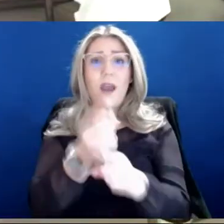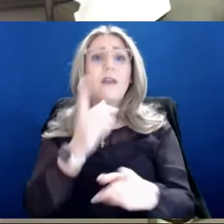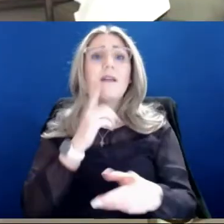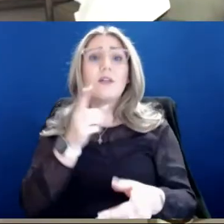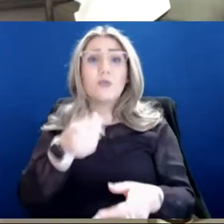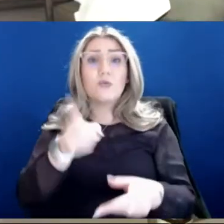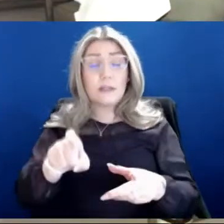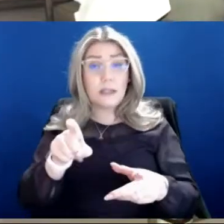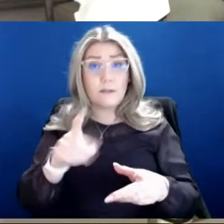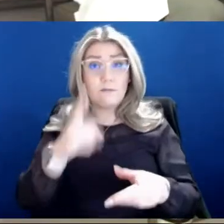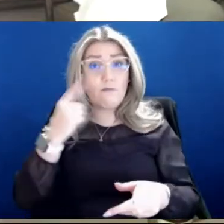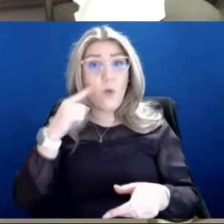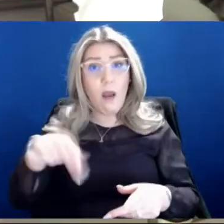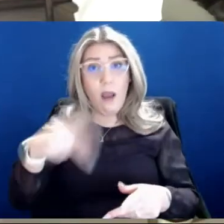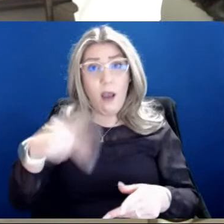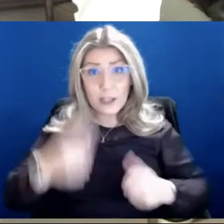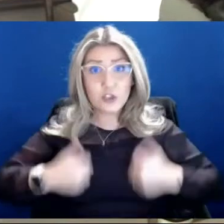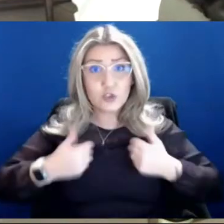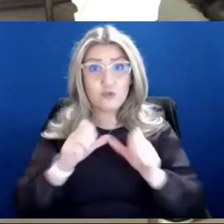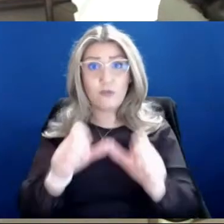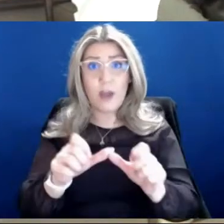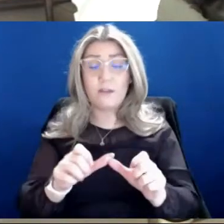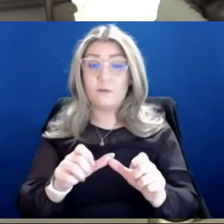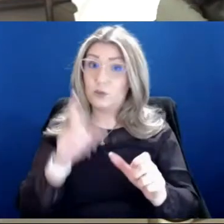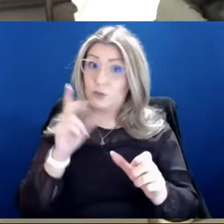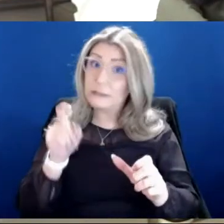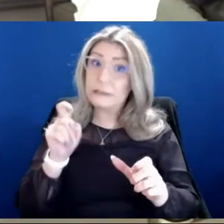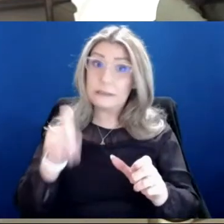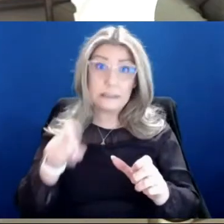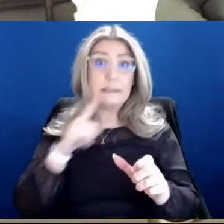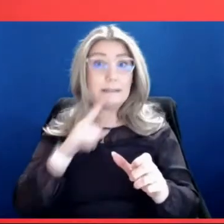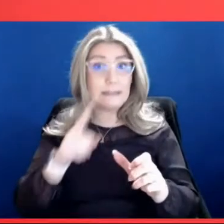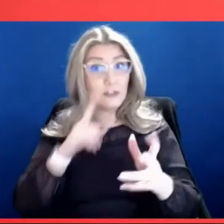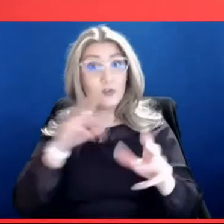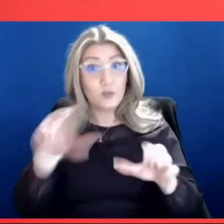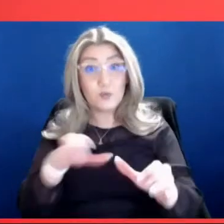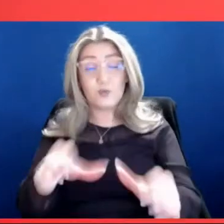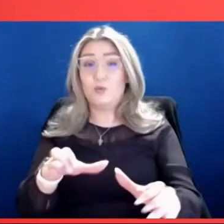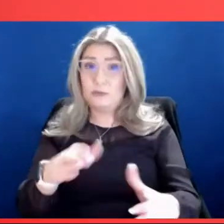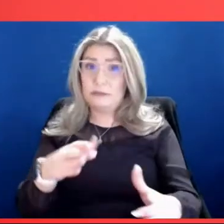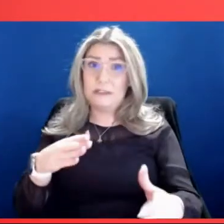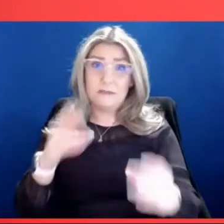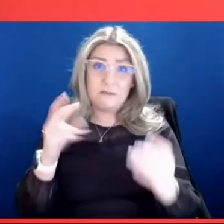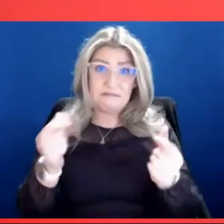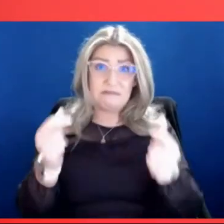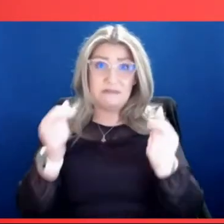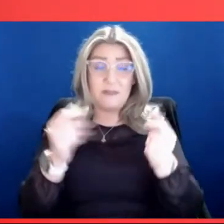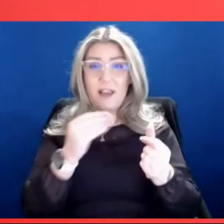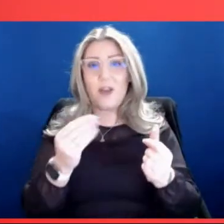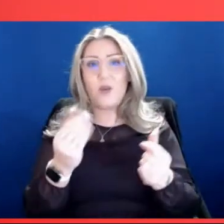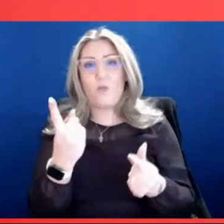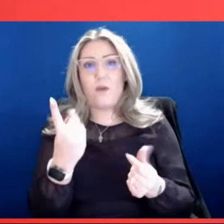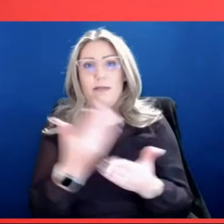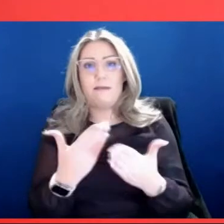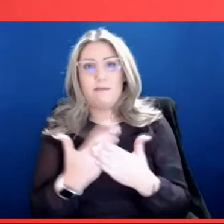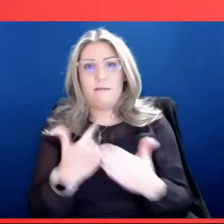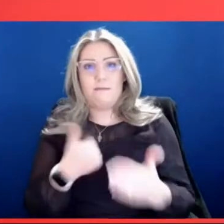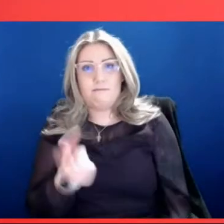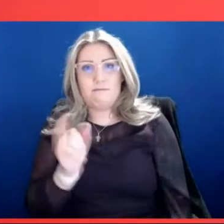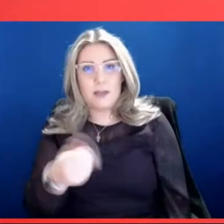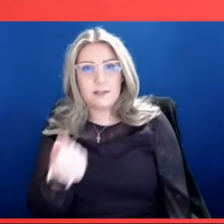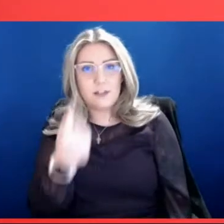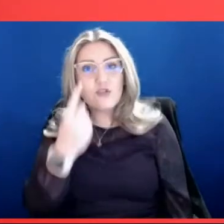you know, it's and there's you have to punch, you have to understand, and that's one of the things I have to do is because I